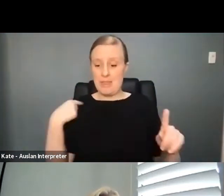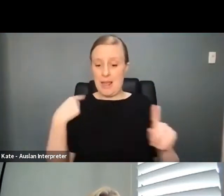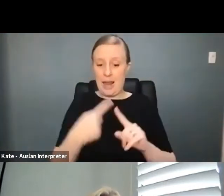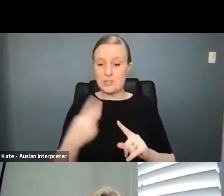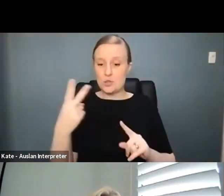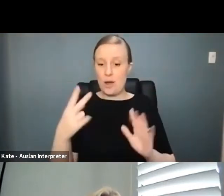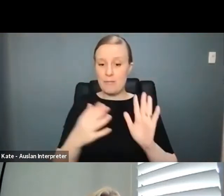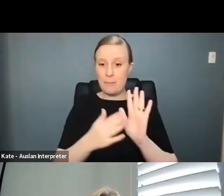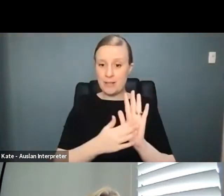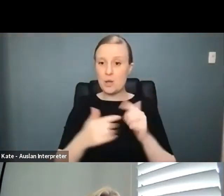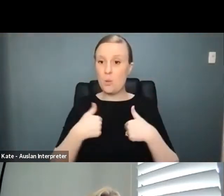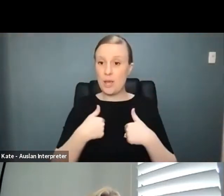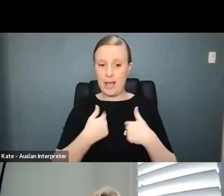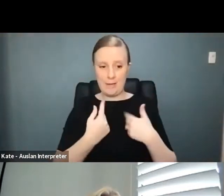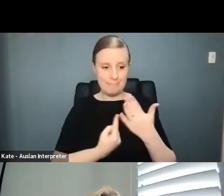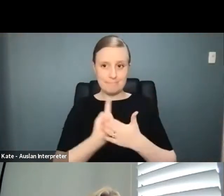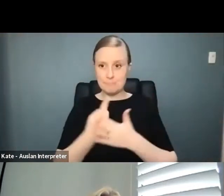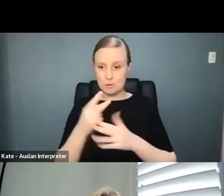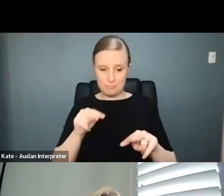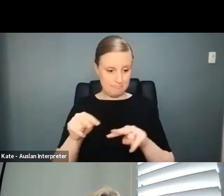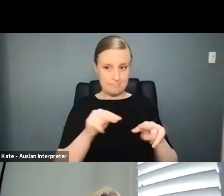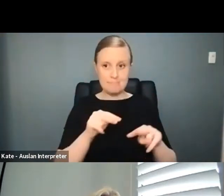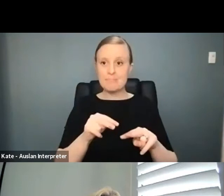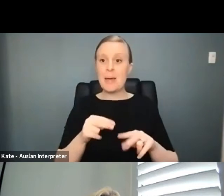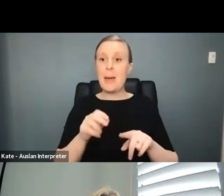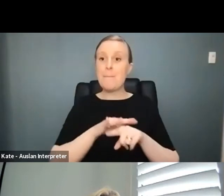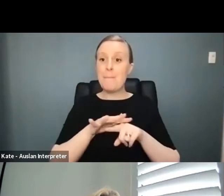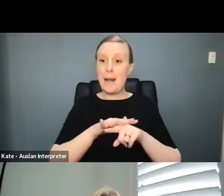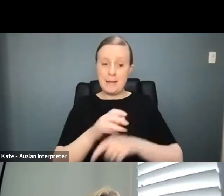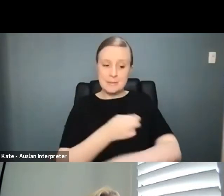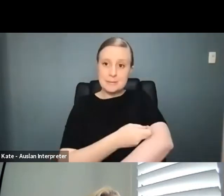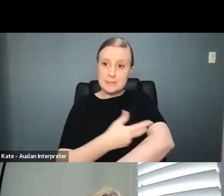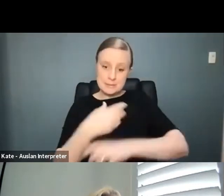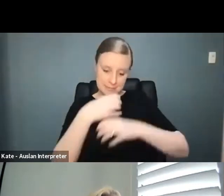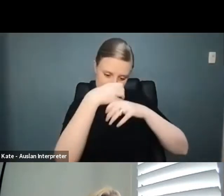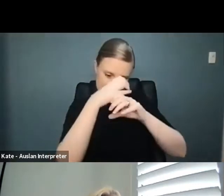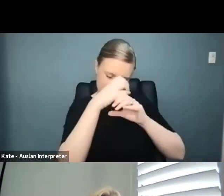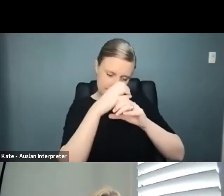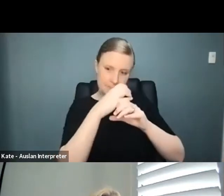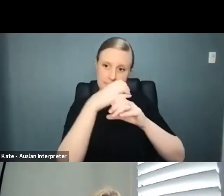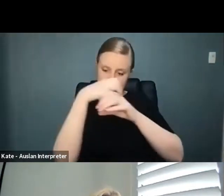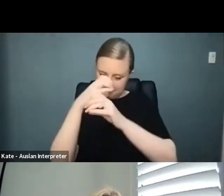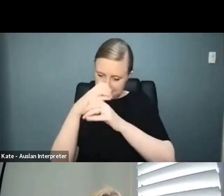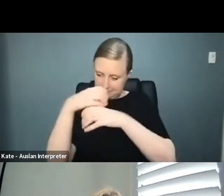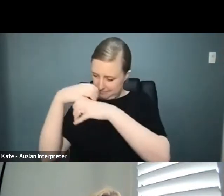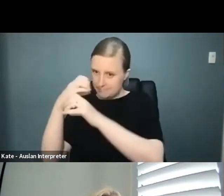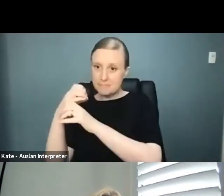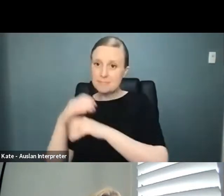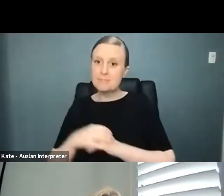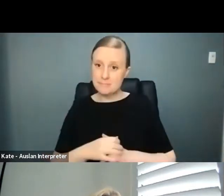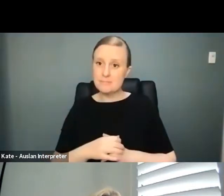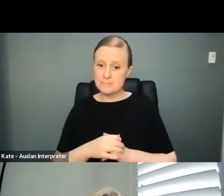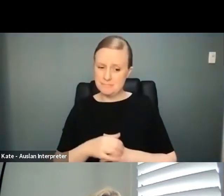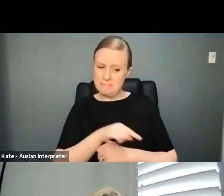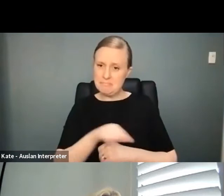to analyse blood samples taken from patients presenting to emergency departments in 9 metropolitan